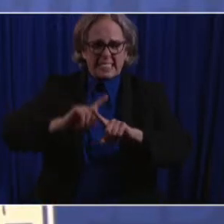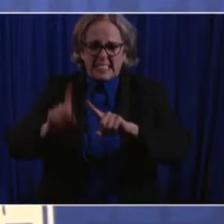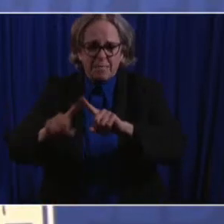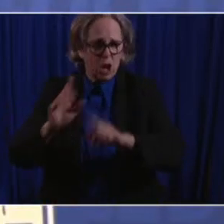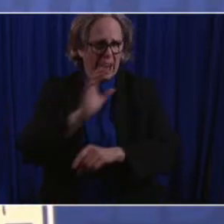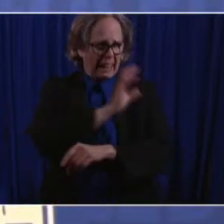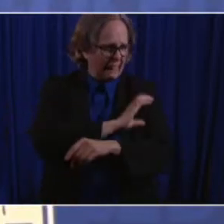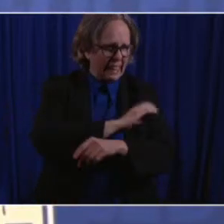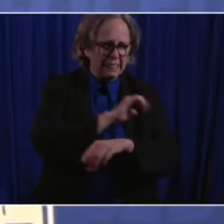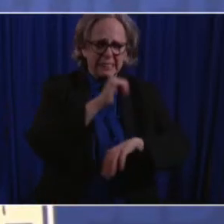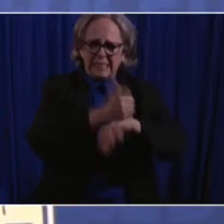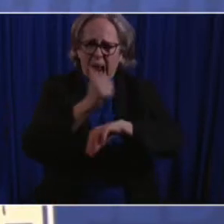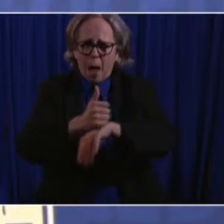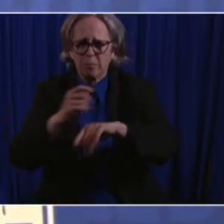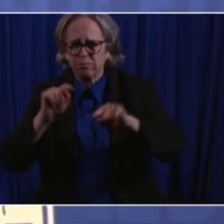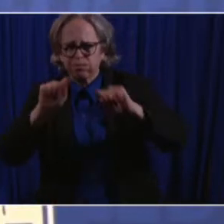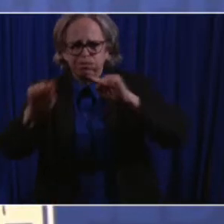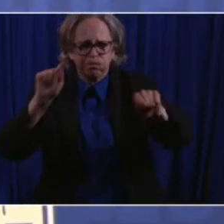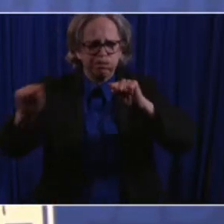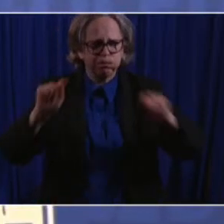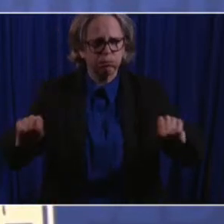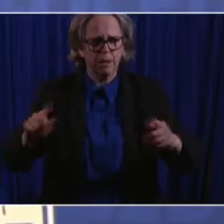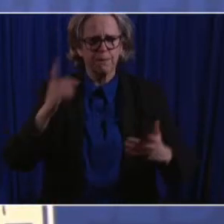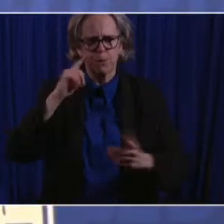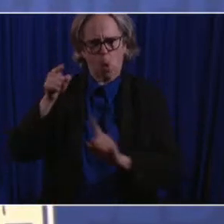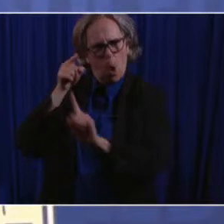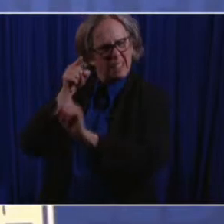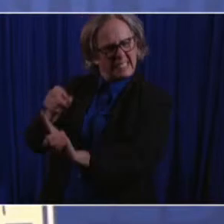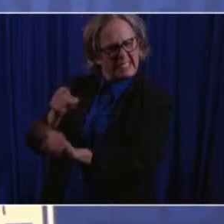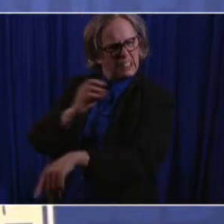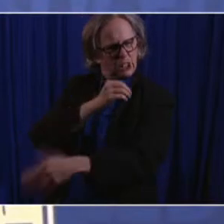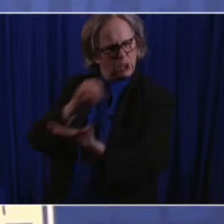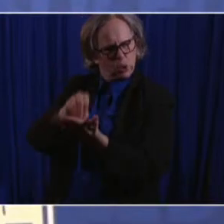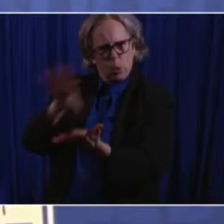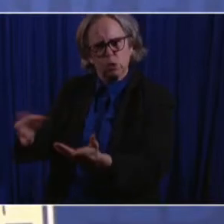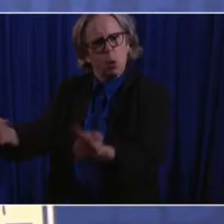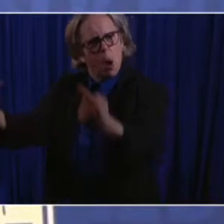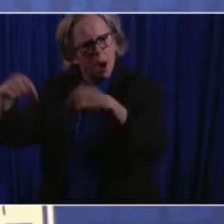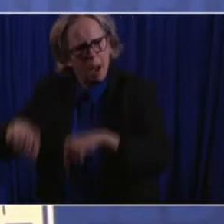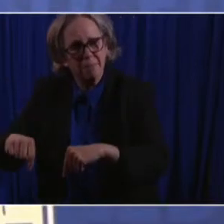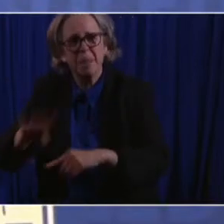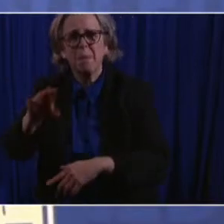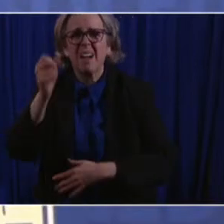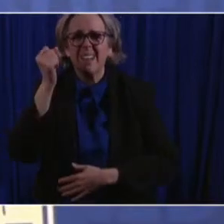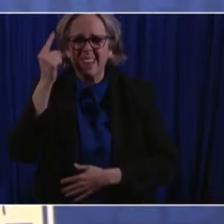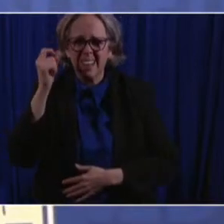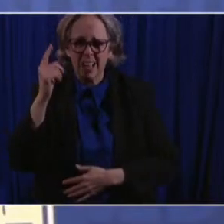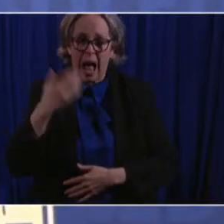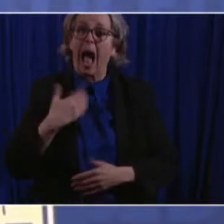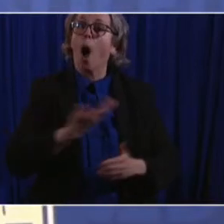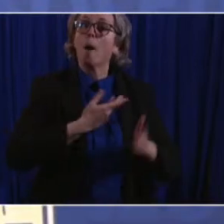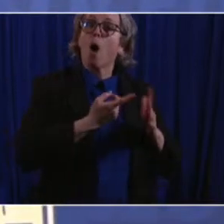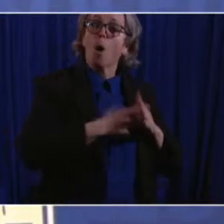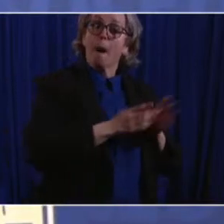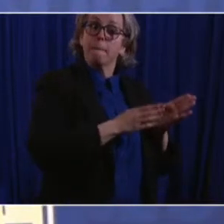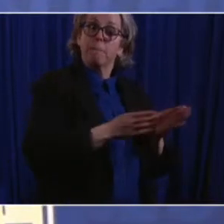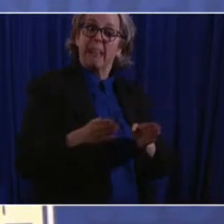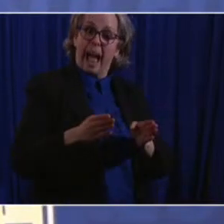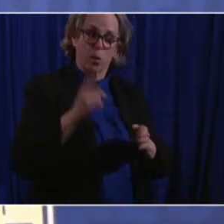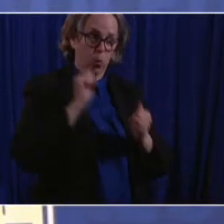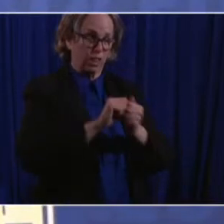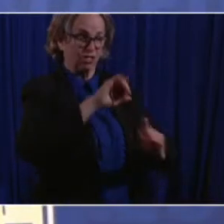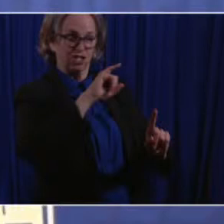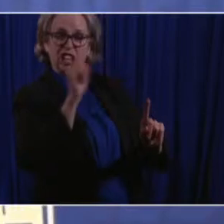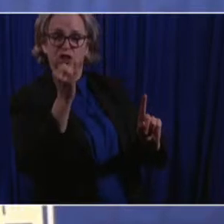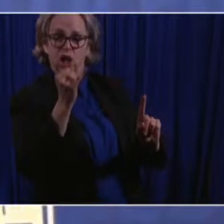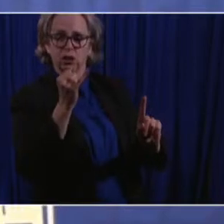to receive a vaccine. Originally, we were planning on administering the Johnson & Johnson vaccine, but yesterday we